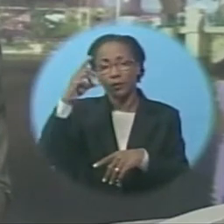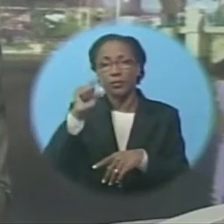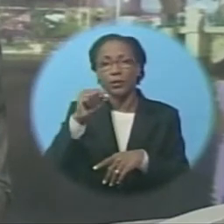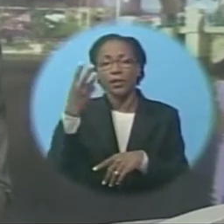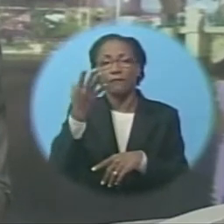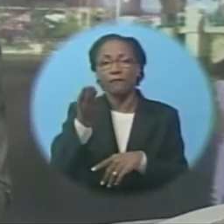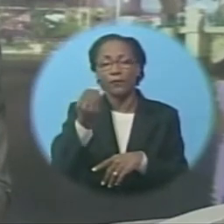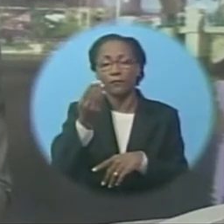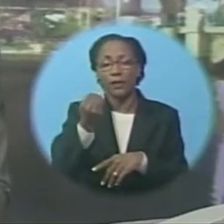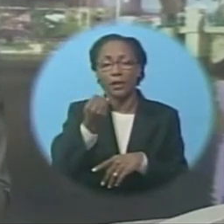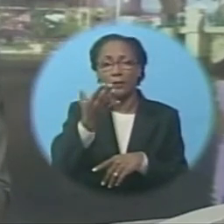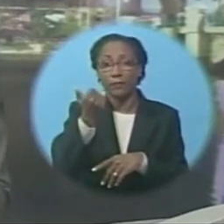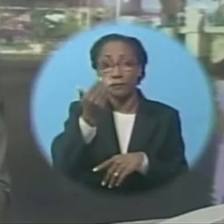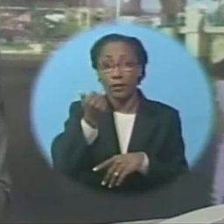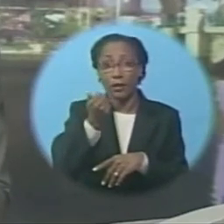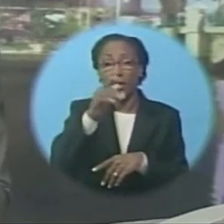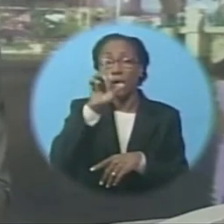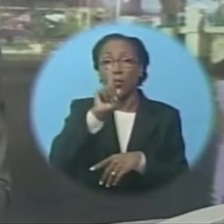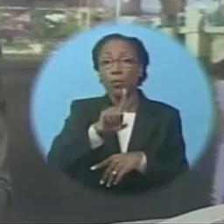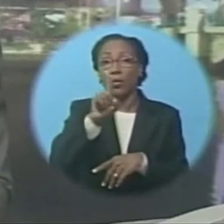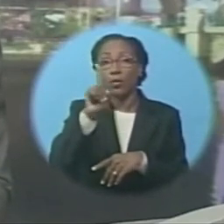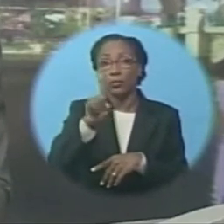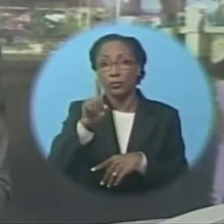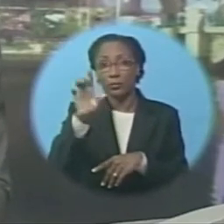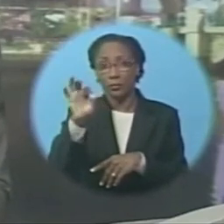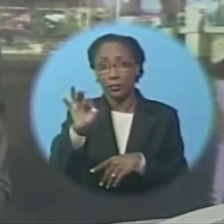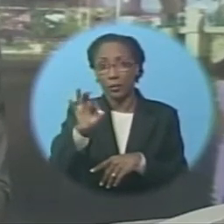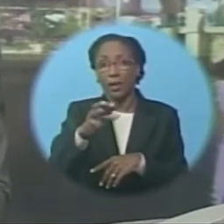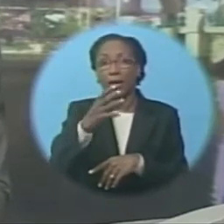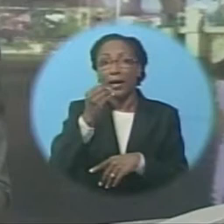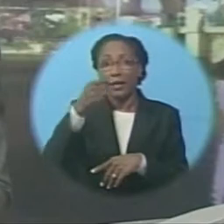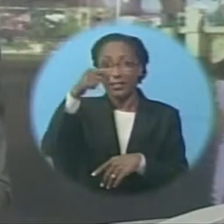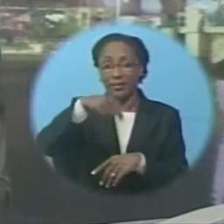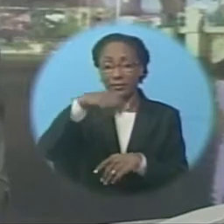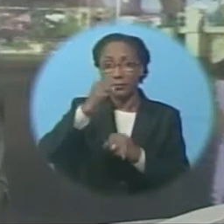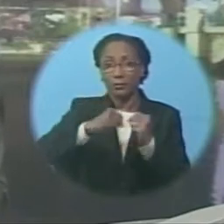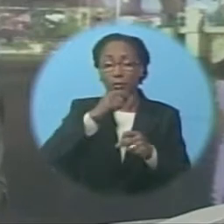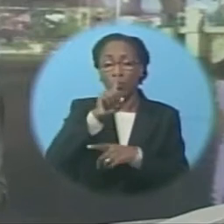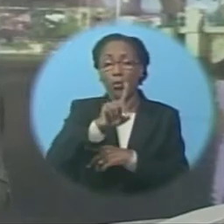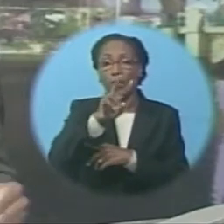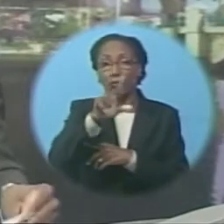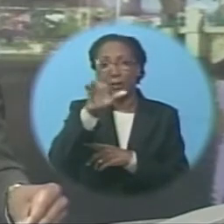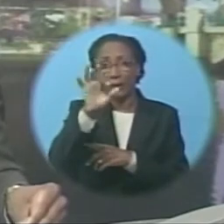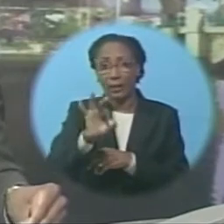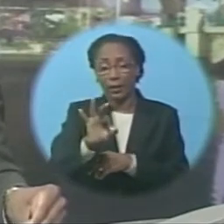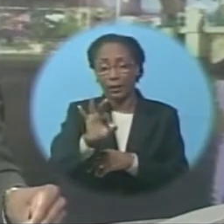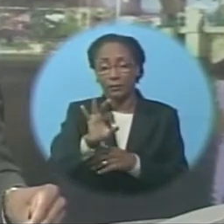year, 139 were completed, and the remainder should be finished next summer.